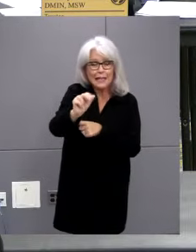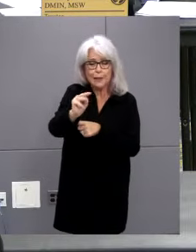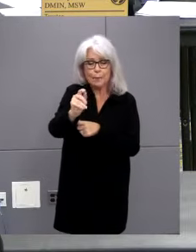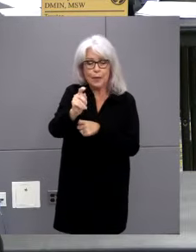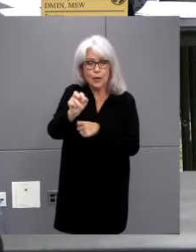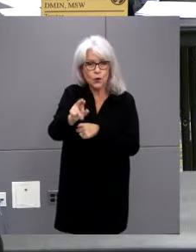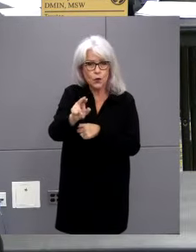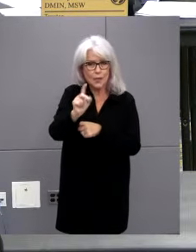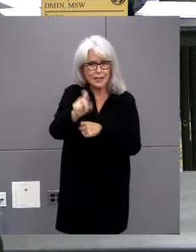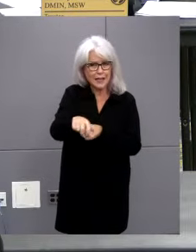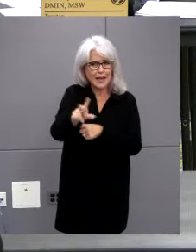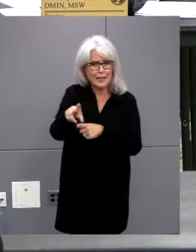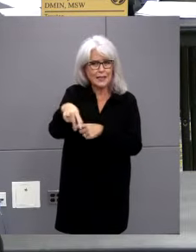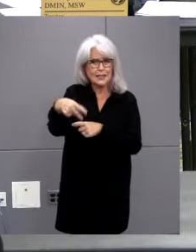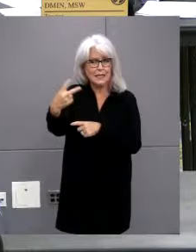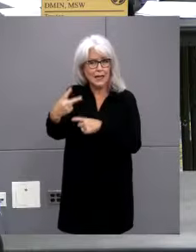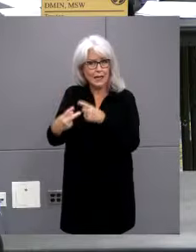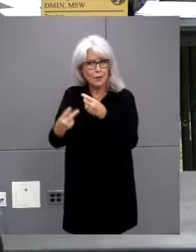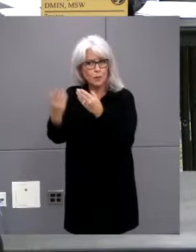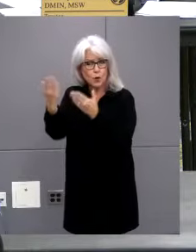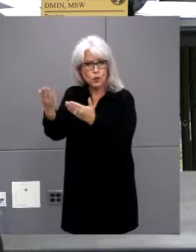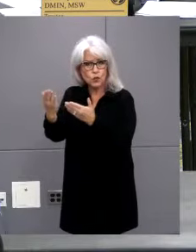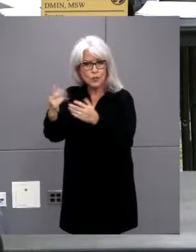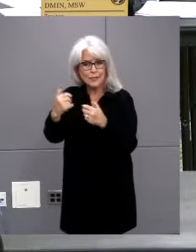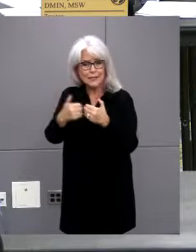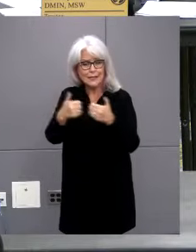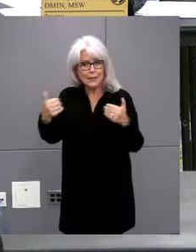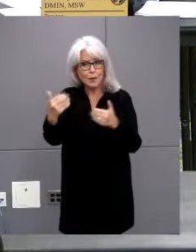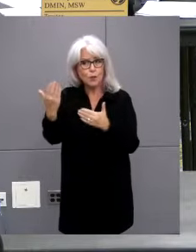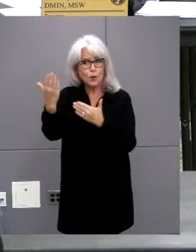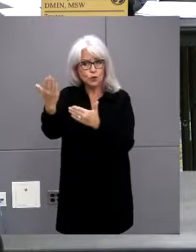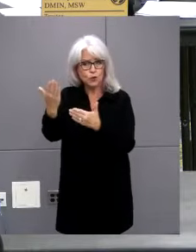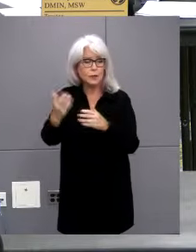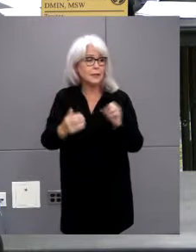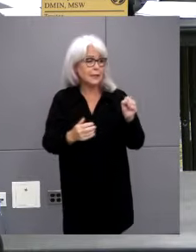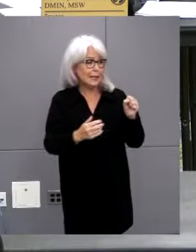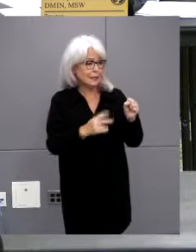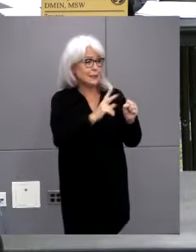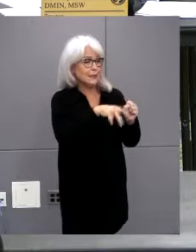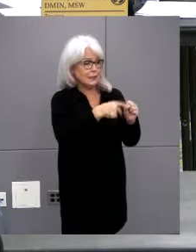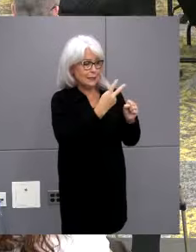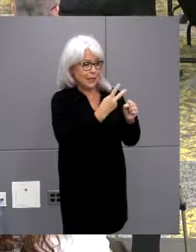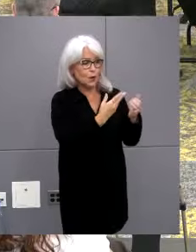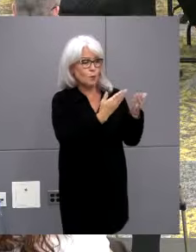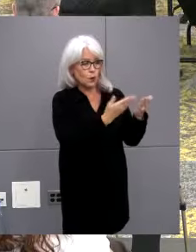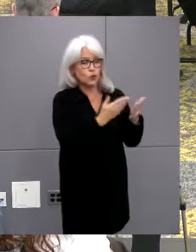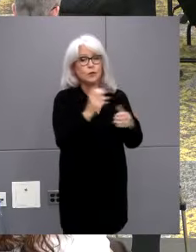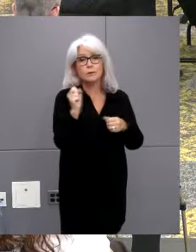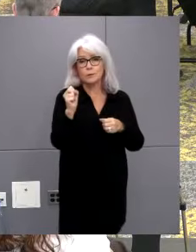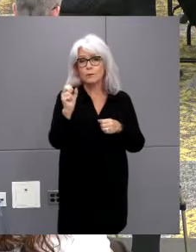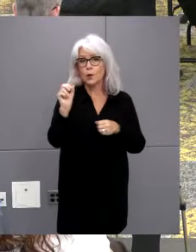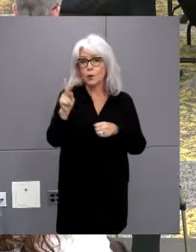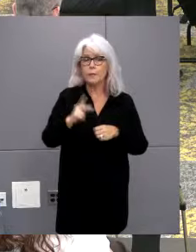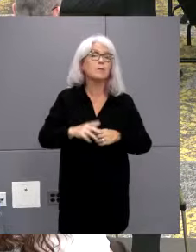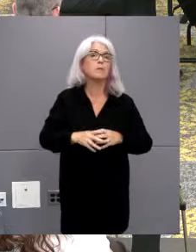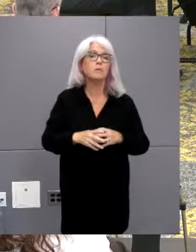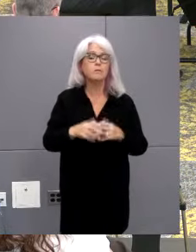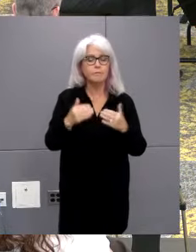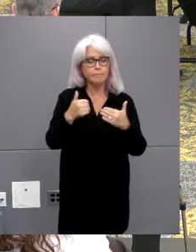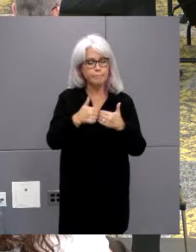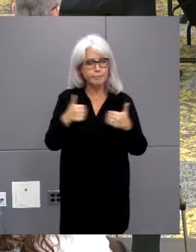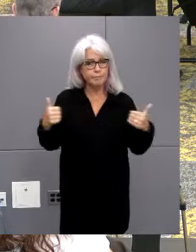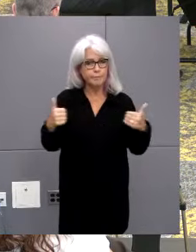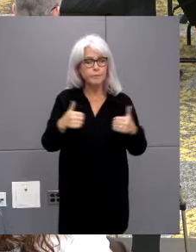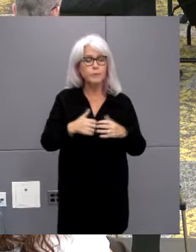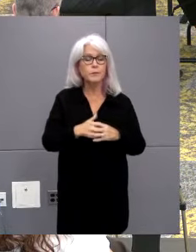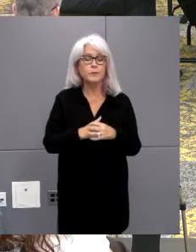would that be a second motion? Would I make another motion for that one? That would be a second motion, Okay. correct? Thank you. Yeah, they should be individual. All right, so